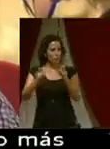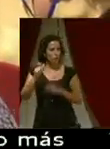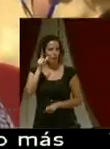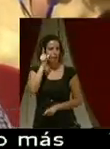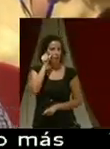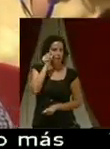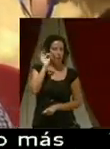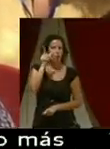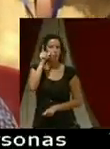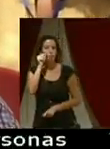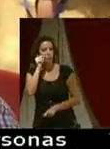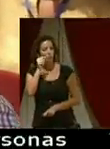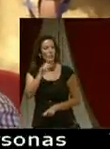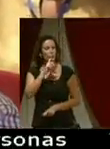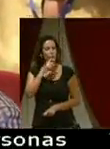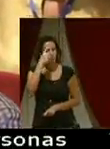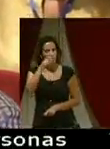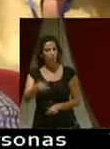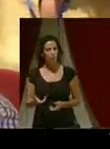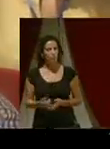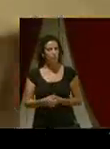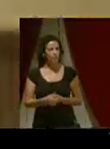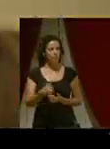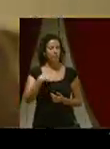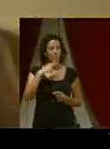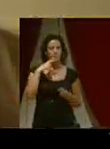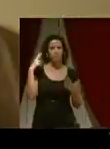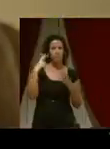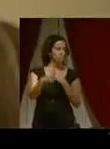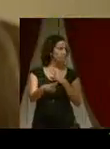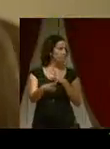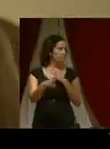the most widespread used device